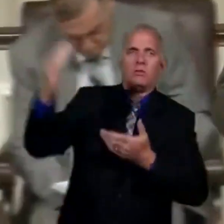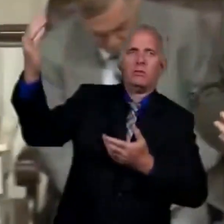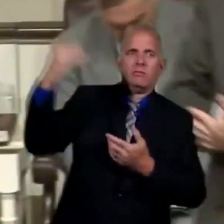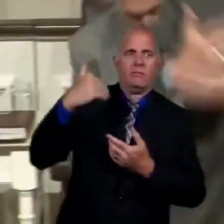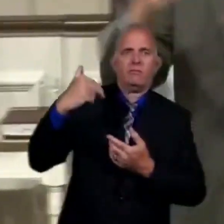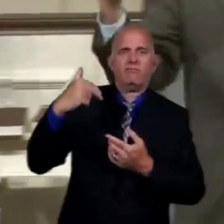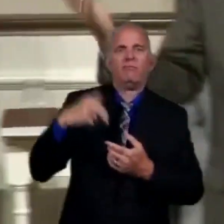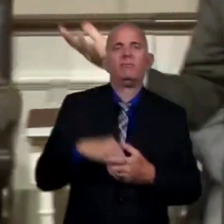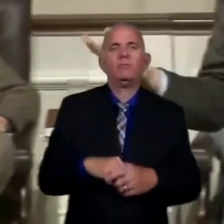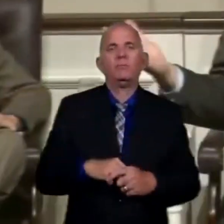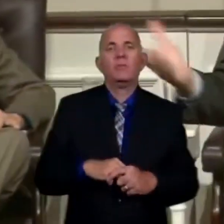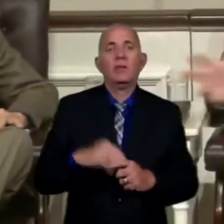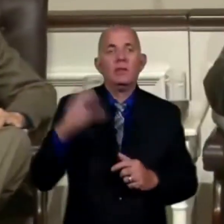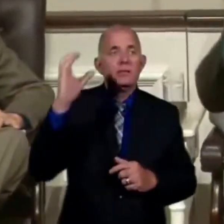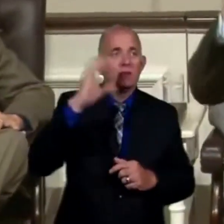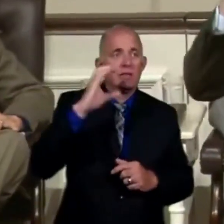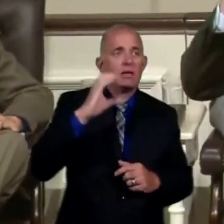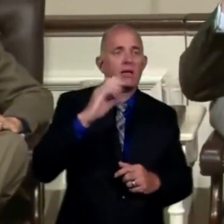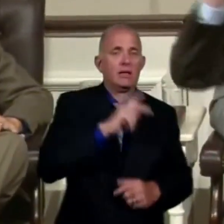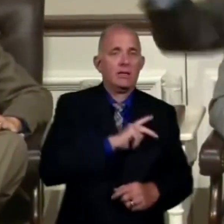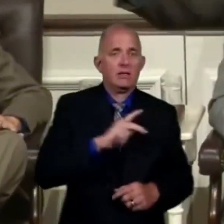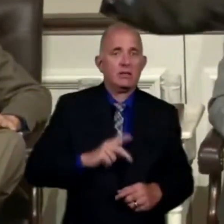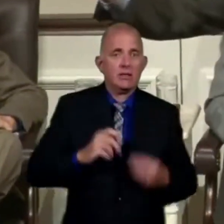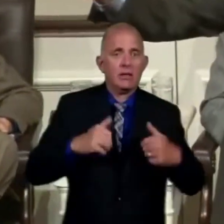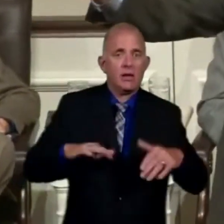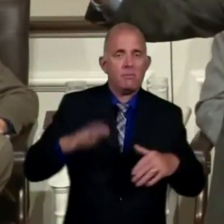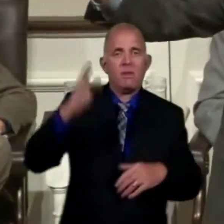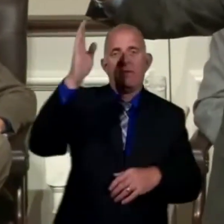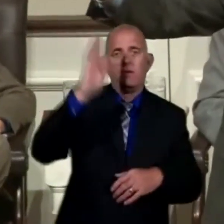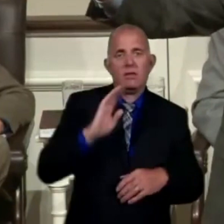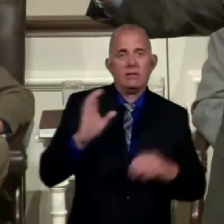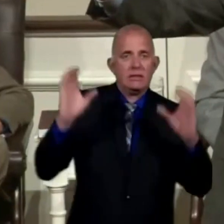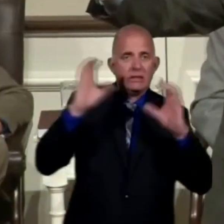and His, He's talking about seek Him.